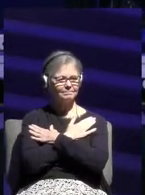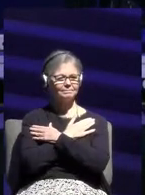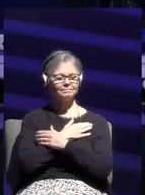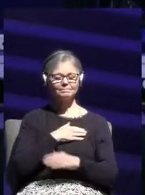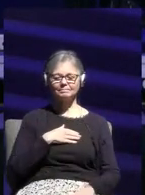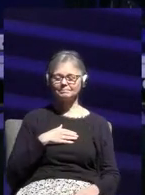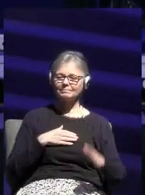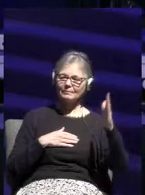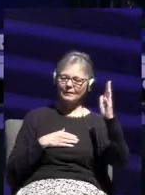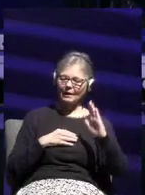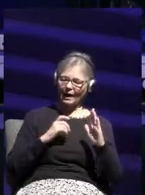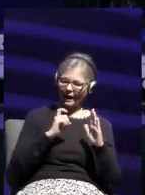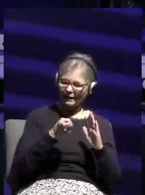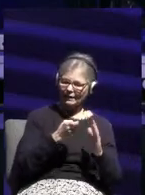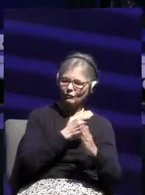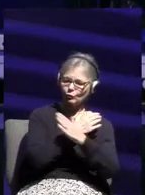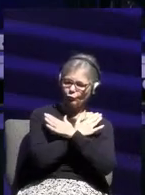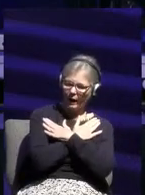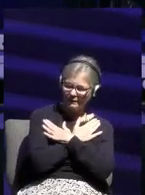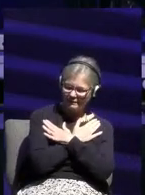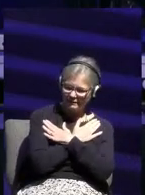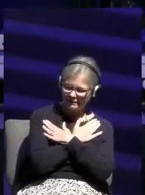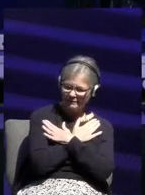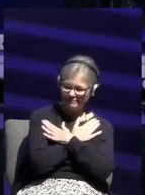I can give you rest.